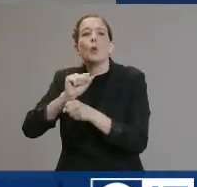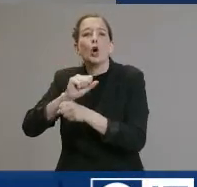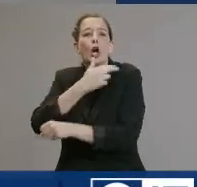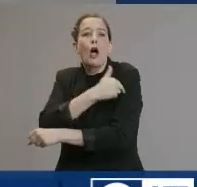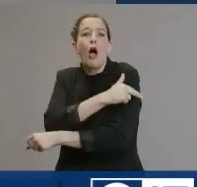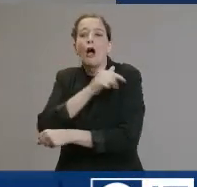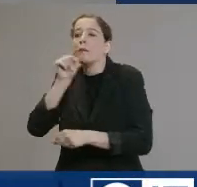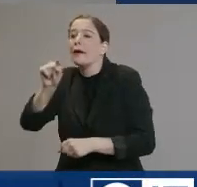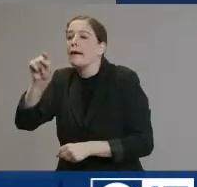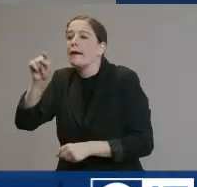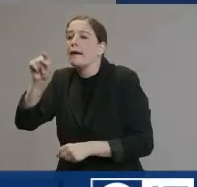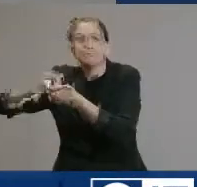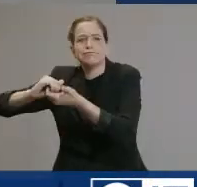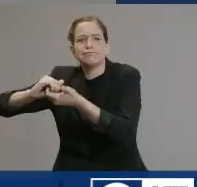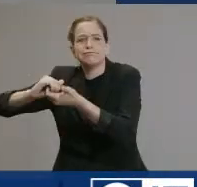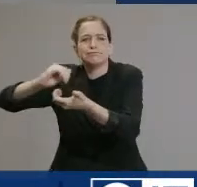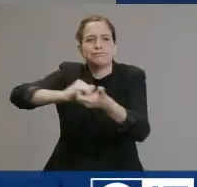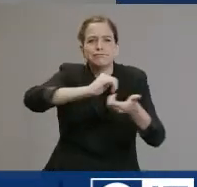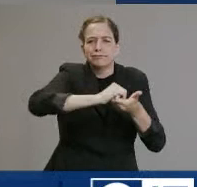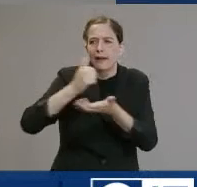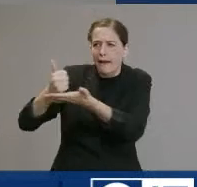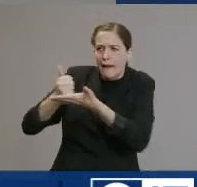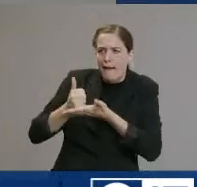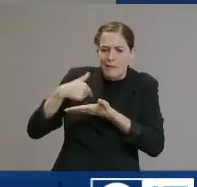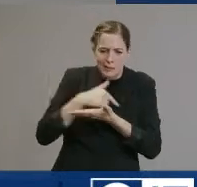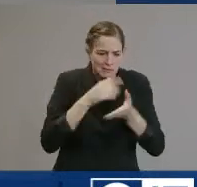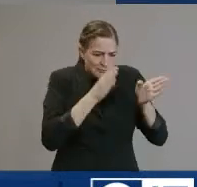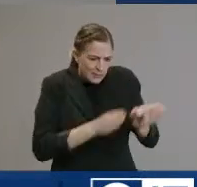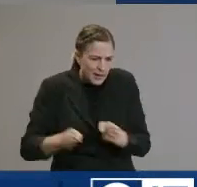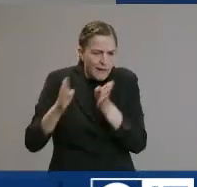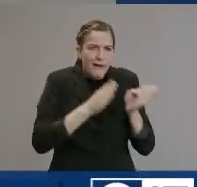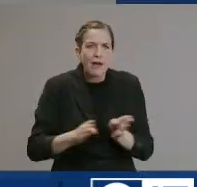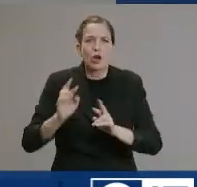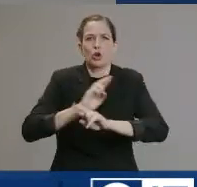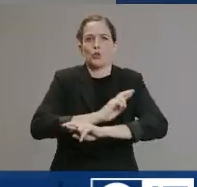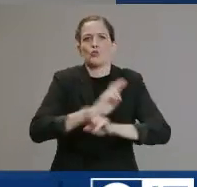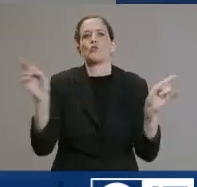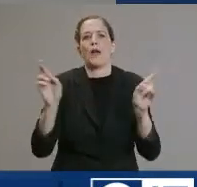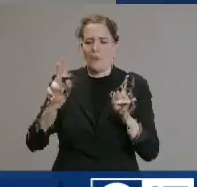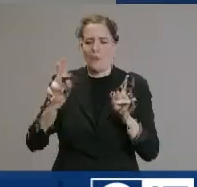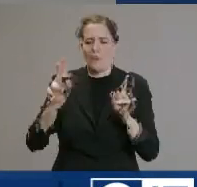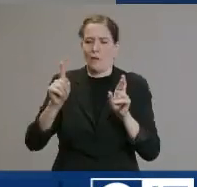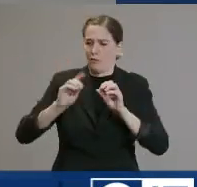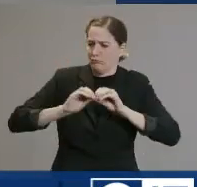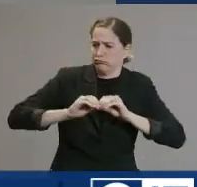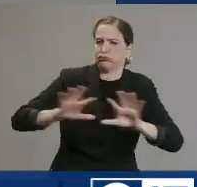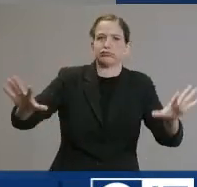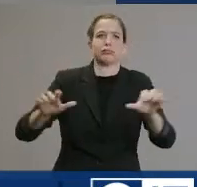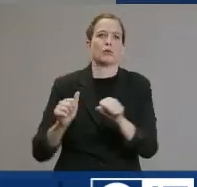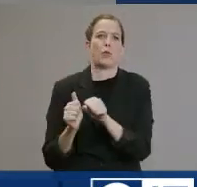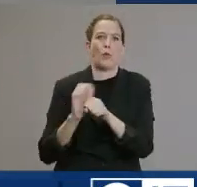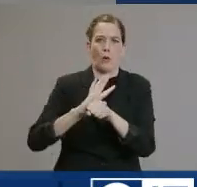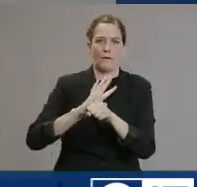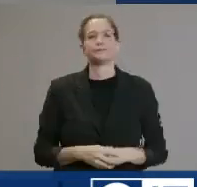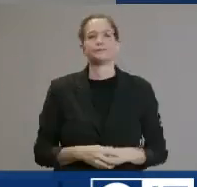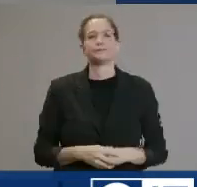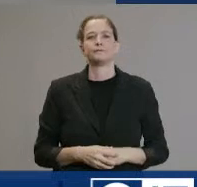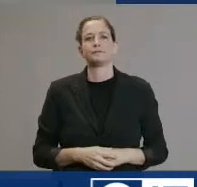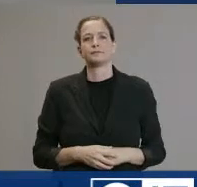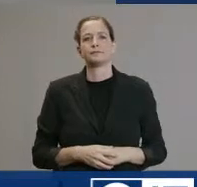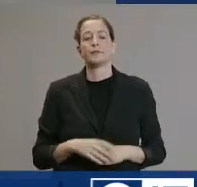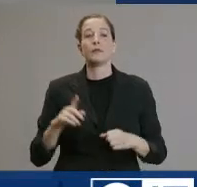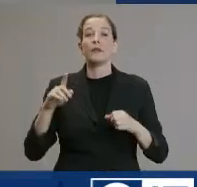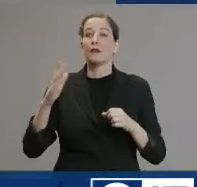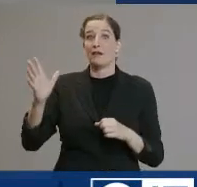So, when we declared the emergency in March of 2020, our insight into hospital capacity